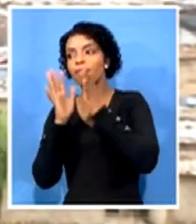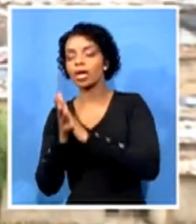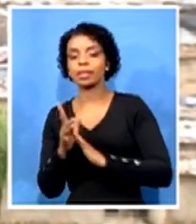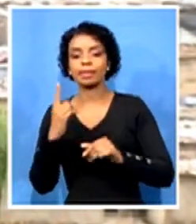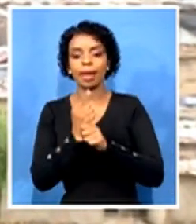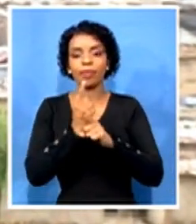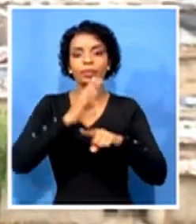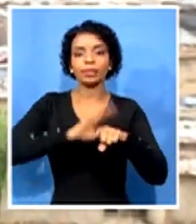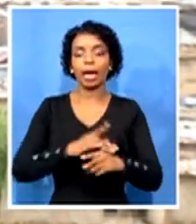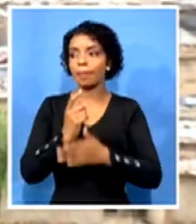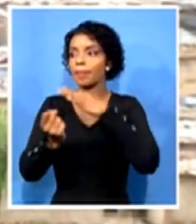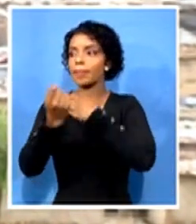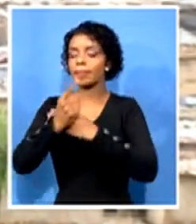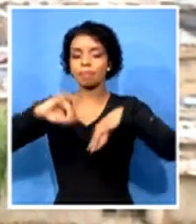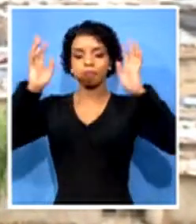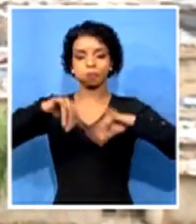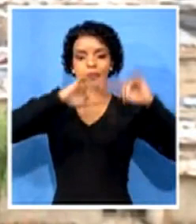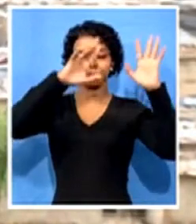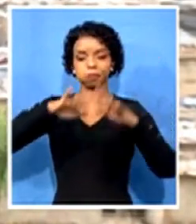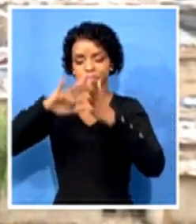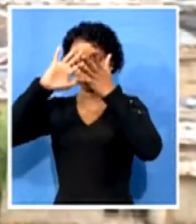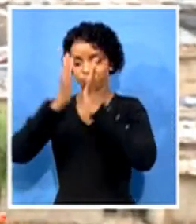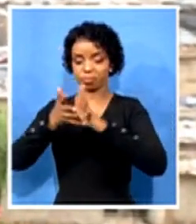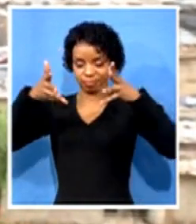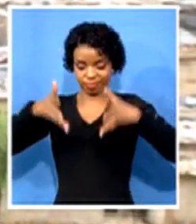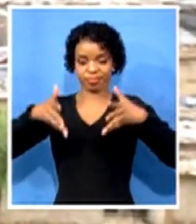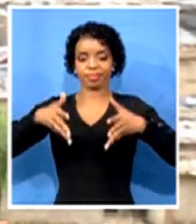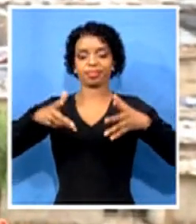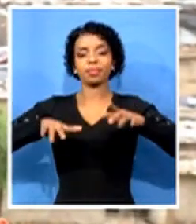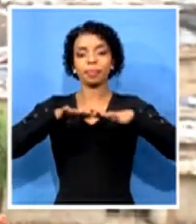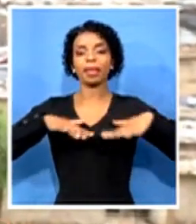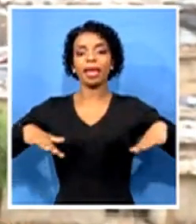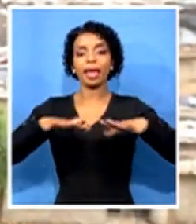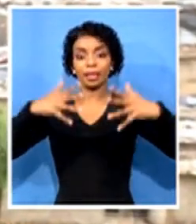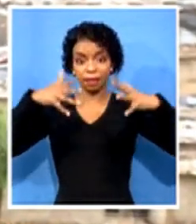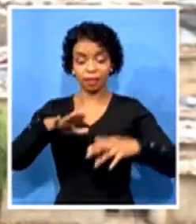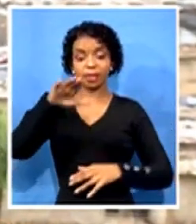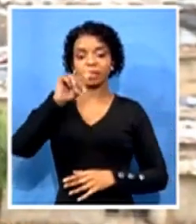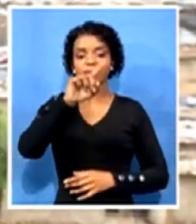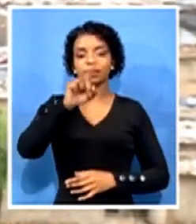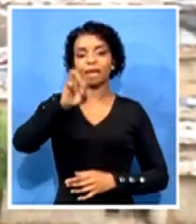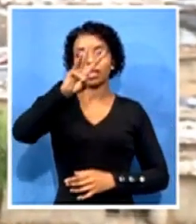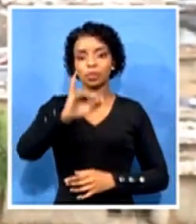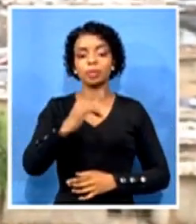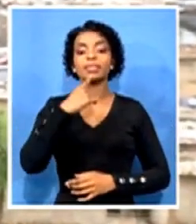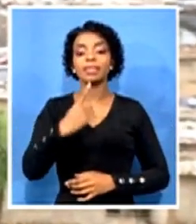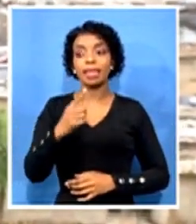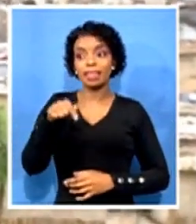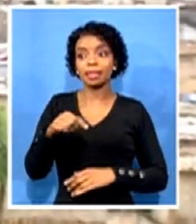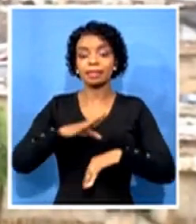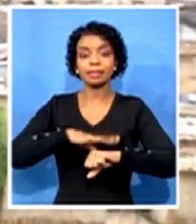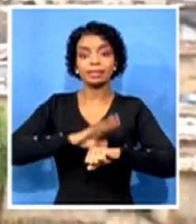season. And as we said, we are in the rainy season, and correlating with some